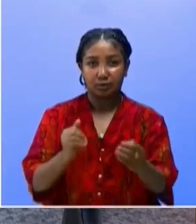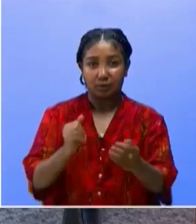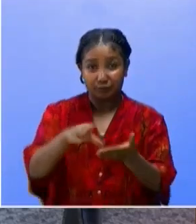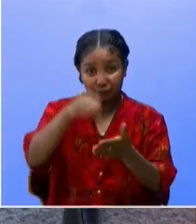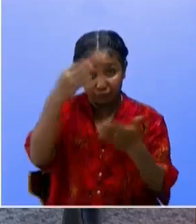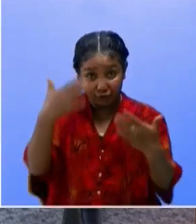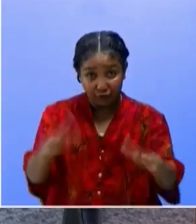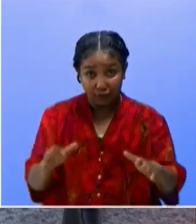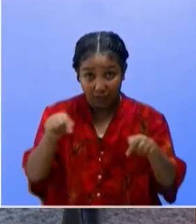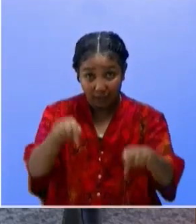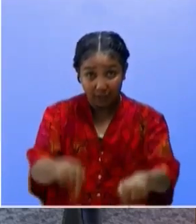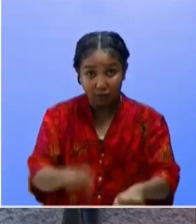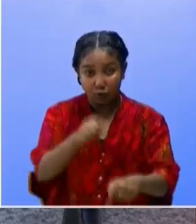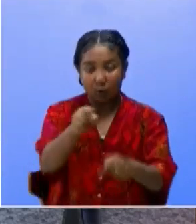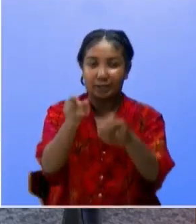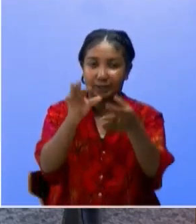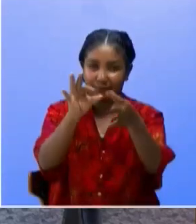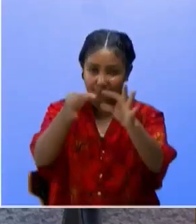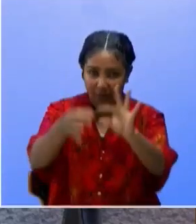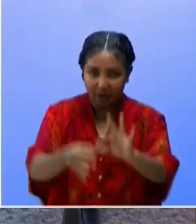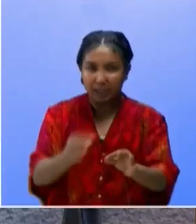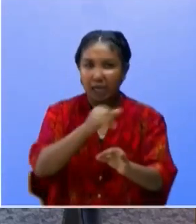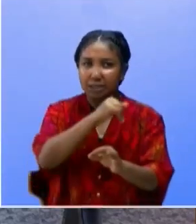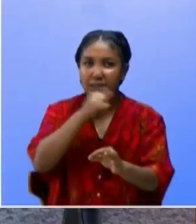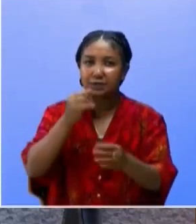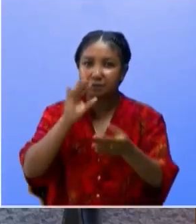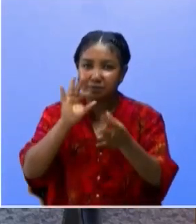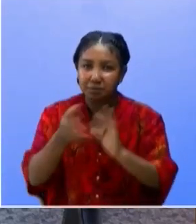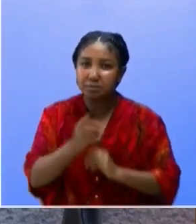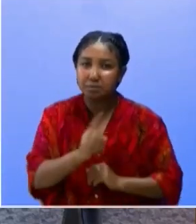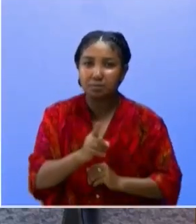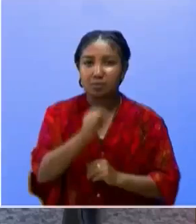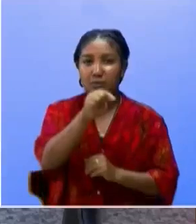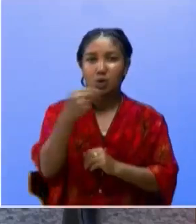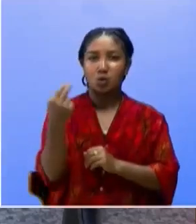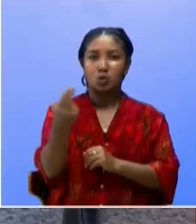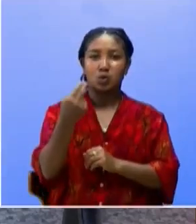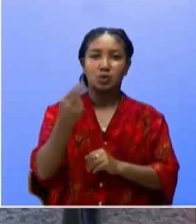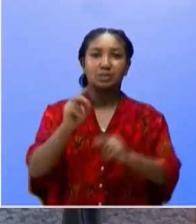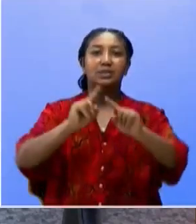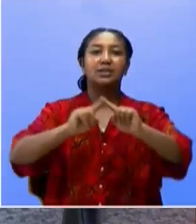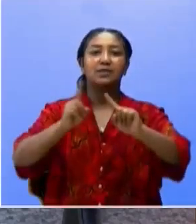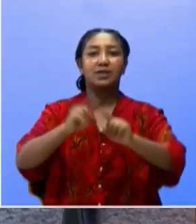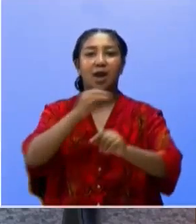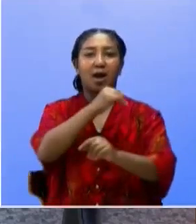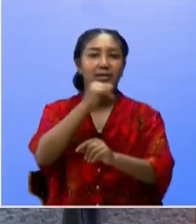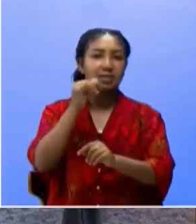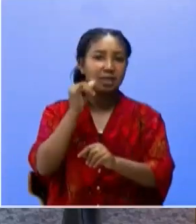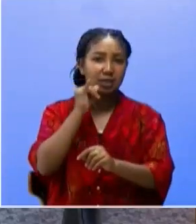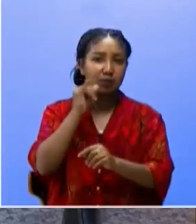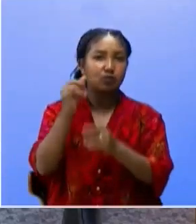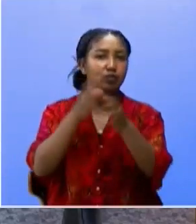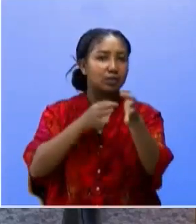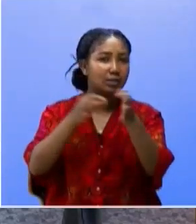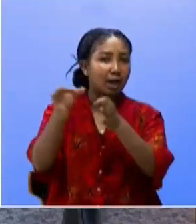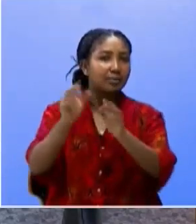lesson, you can define adjectives. You use different adjectives to describe different objects